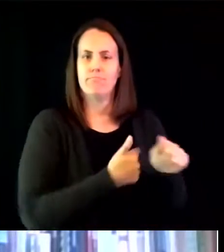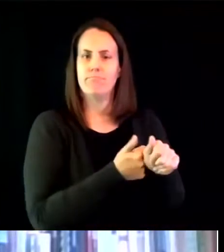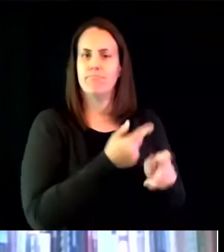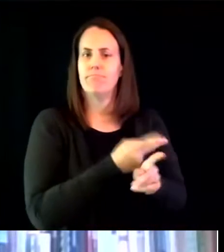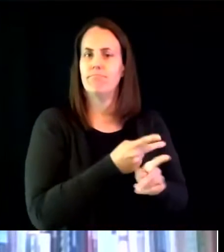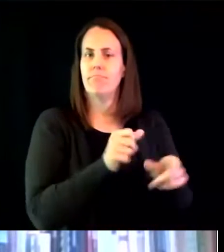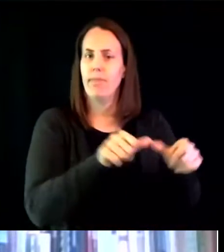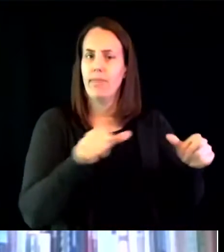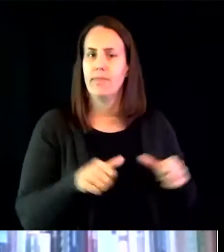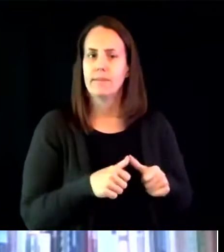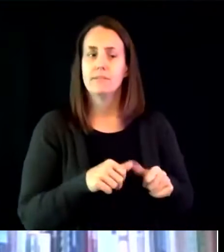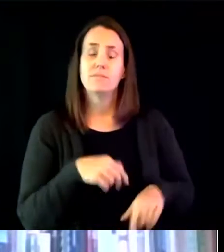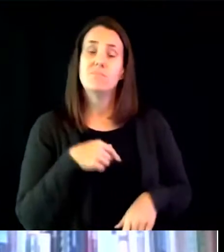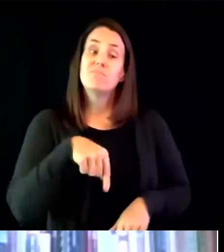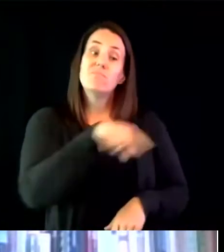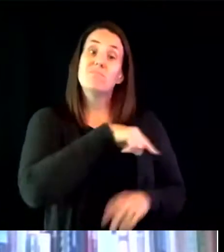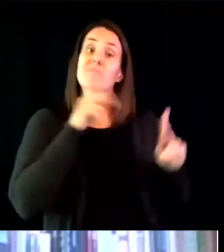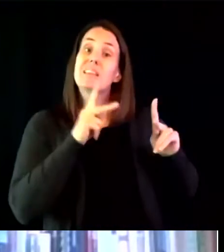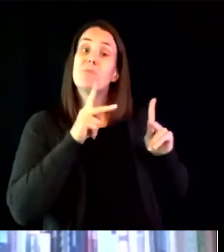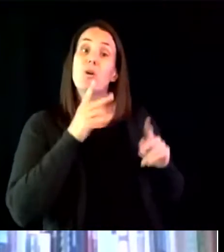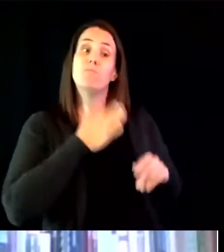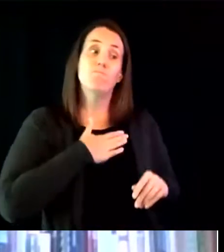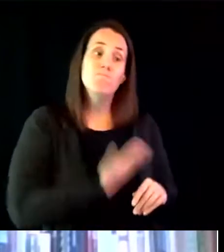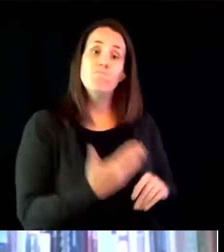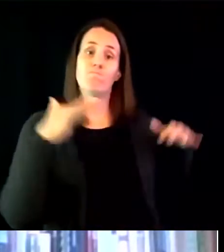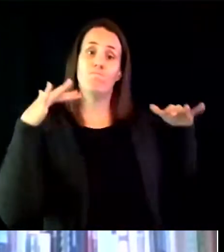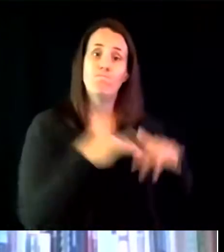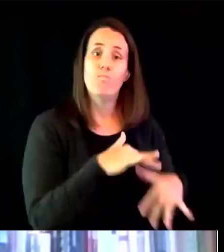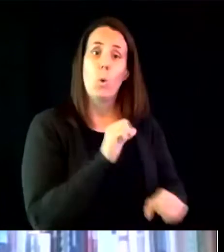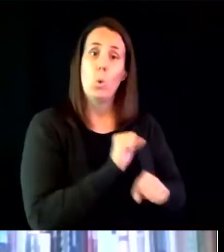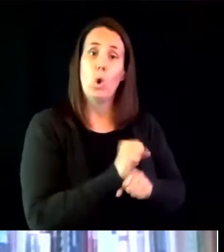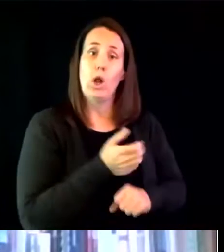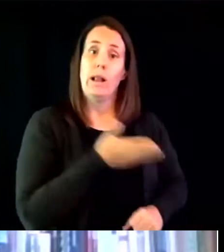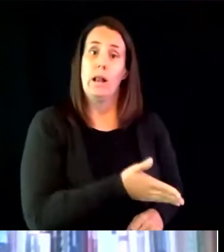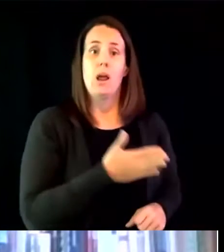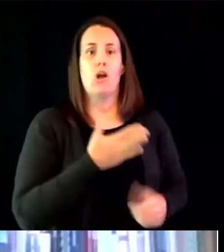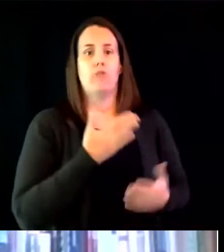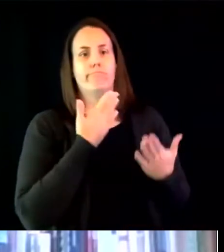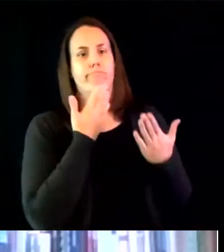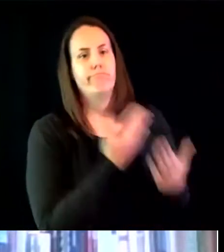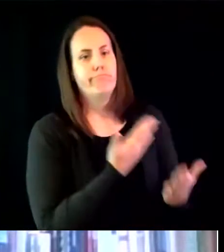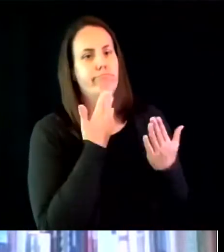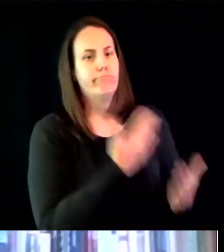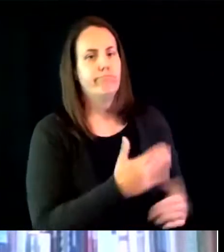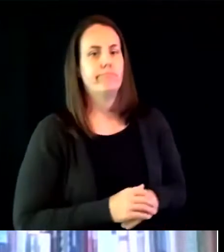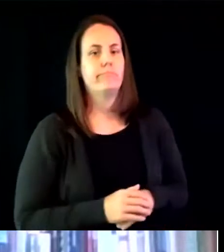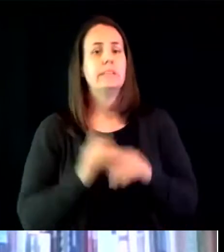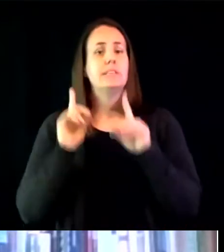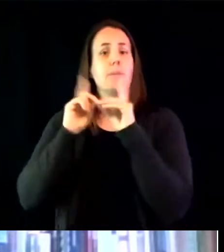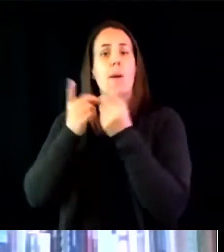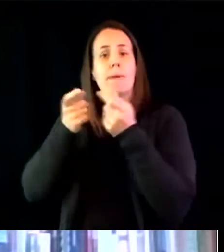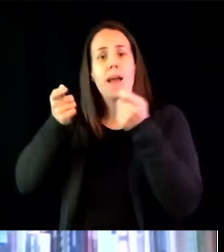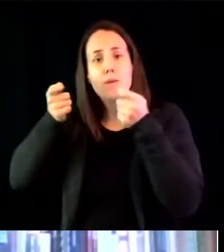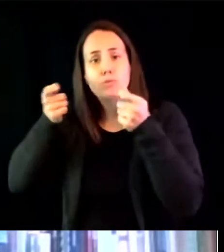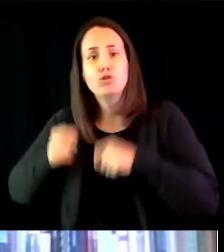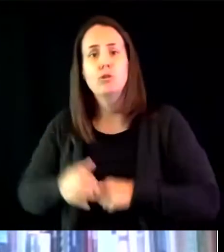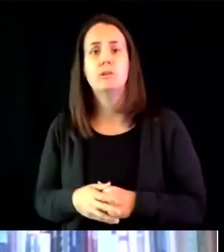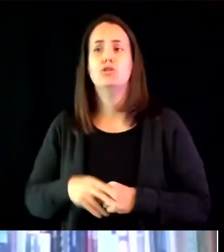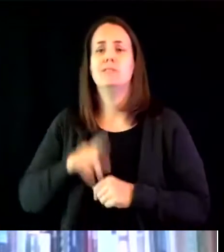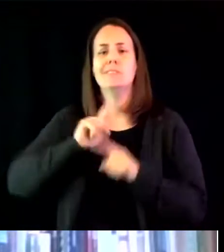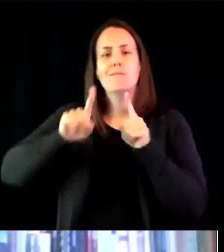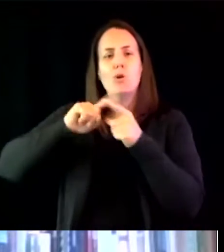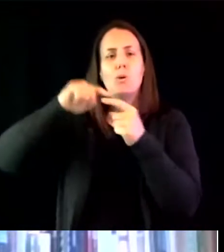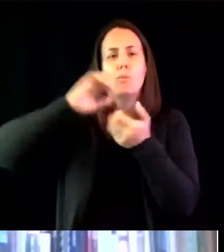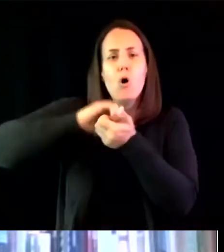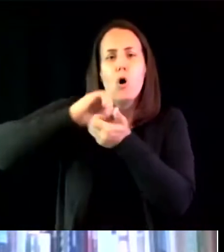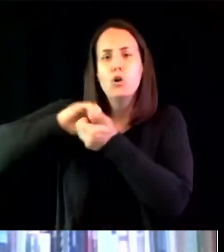the team at State Fair Park, the Department of Administration, and all of our dedicated partners for their assistance